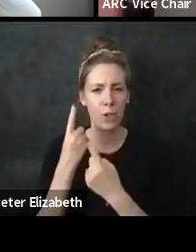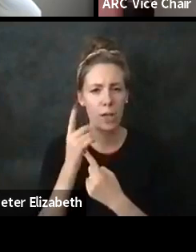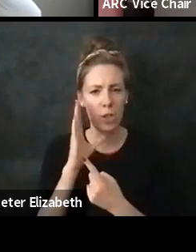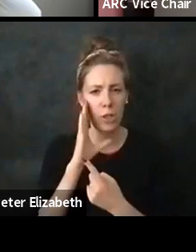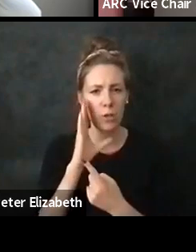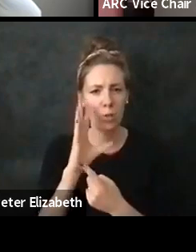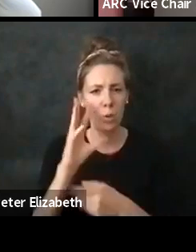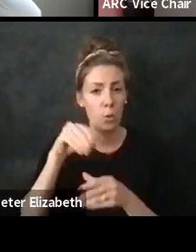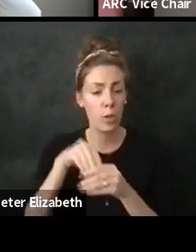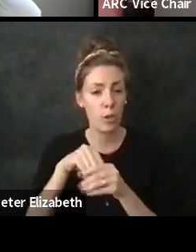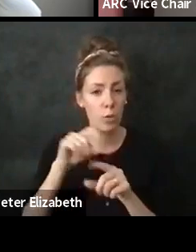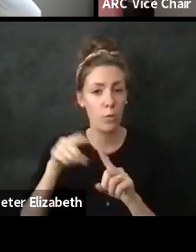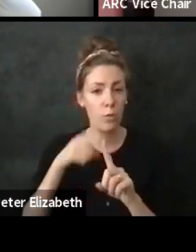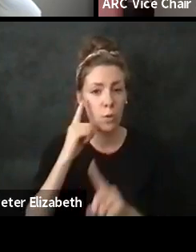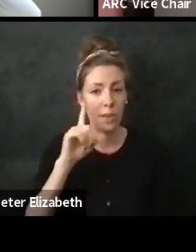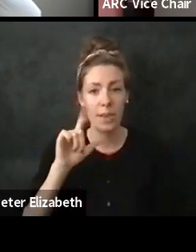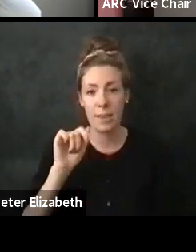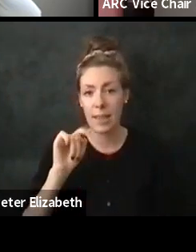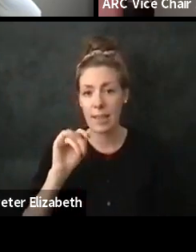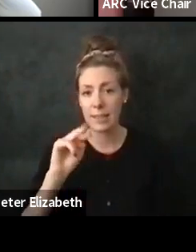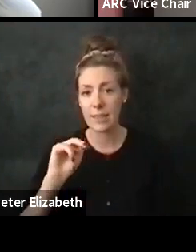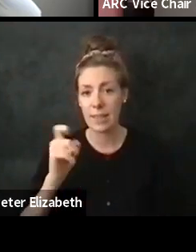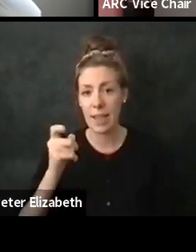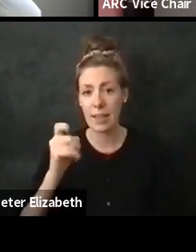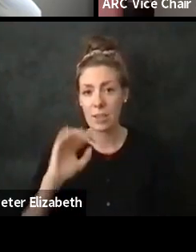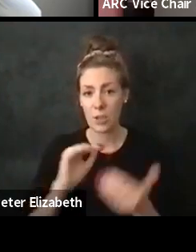in giving the Latinx community a voice?